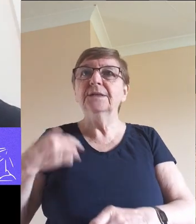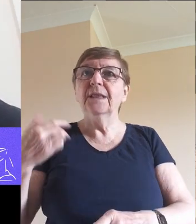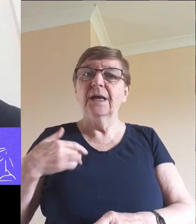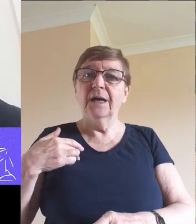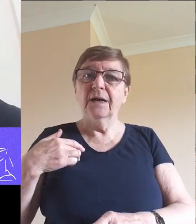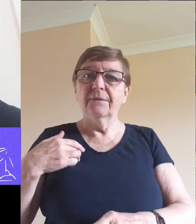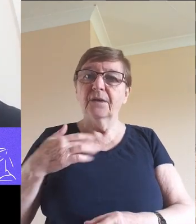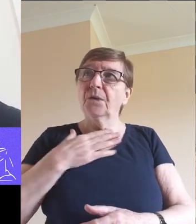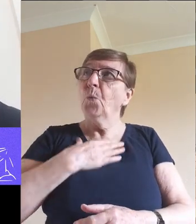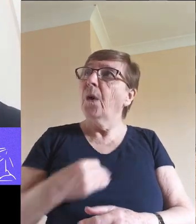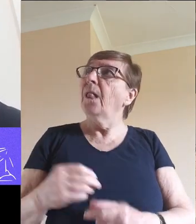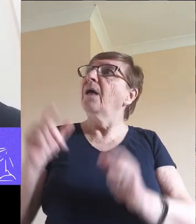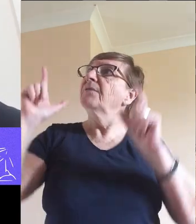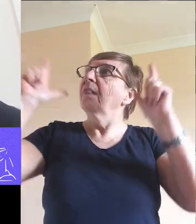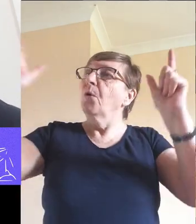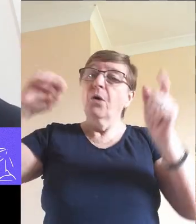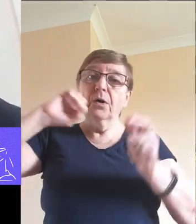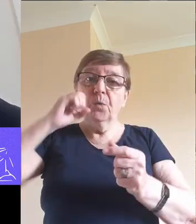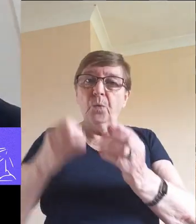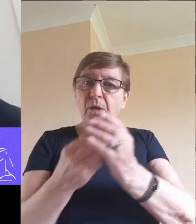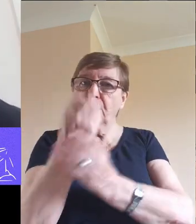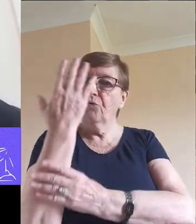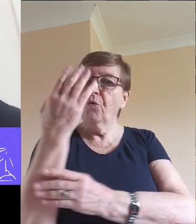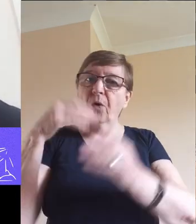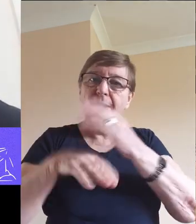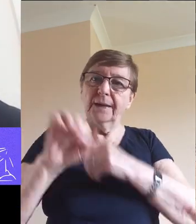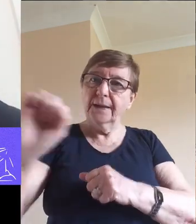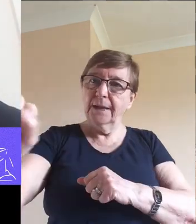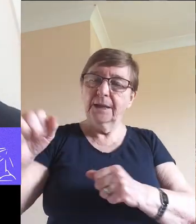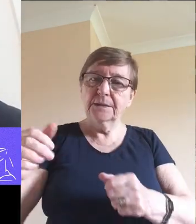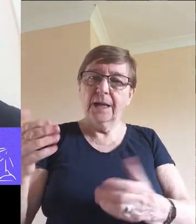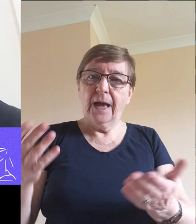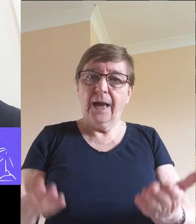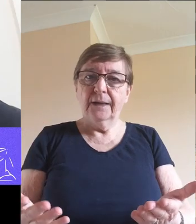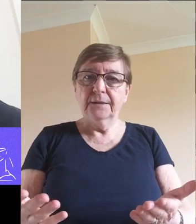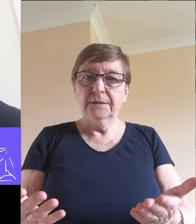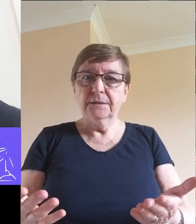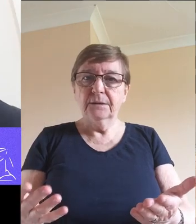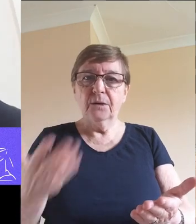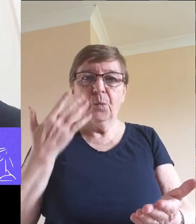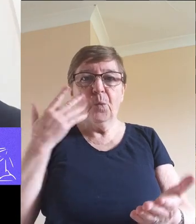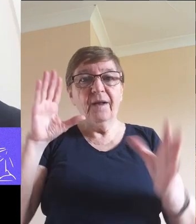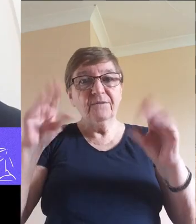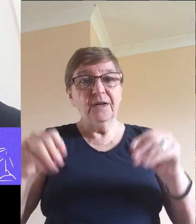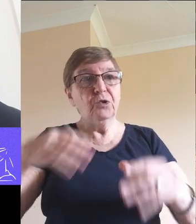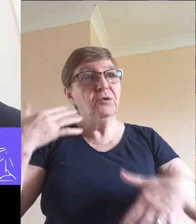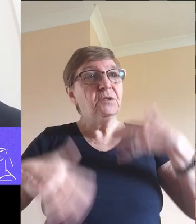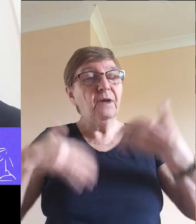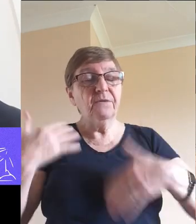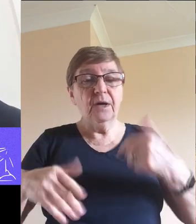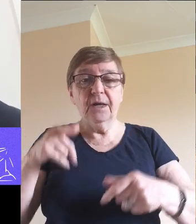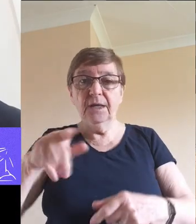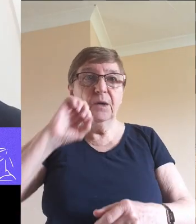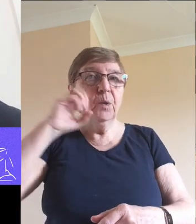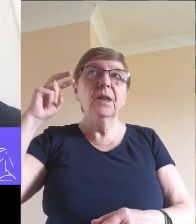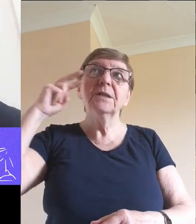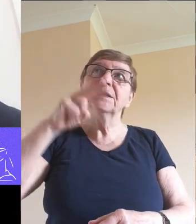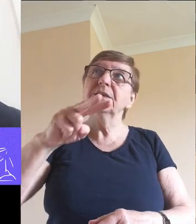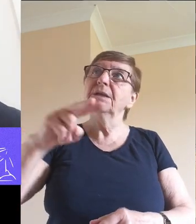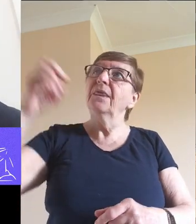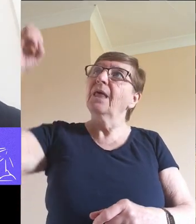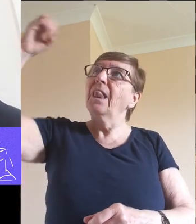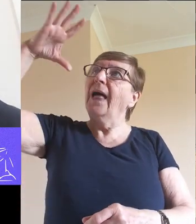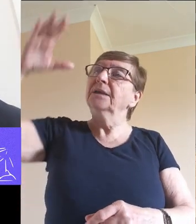prosper in his hand. After he has suffered, he will see the light of life and be